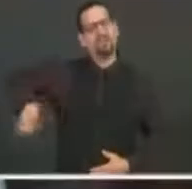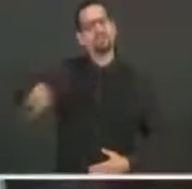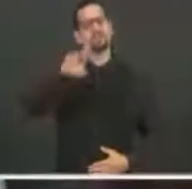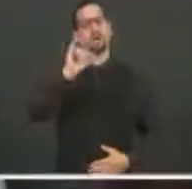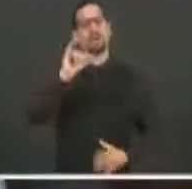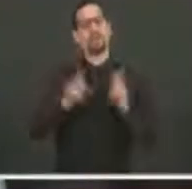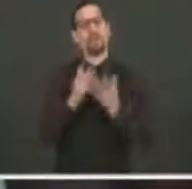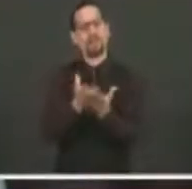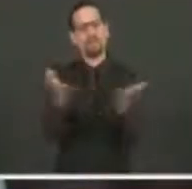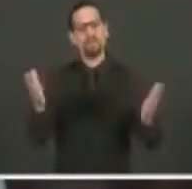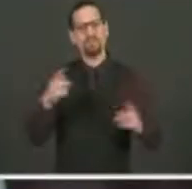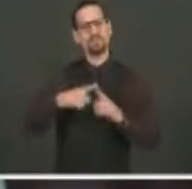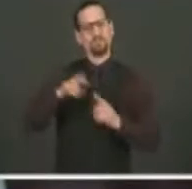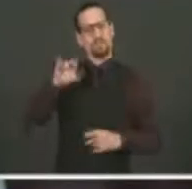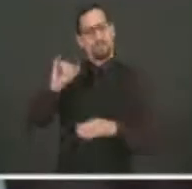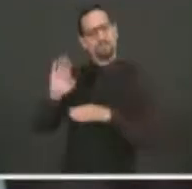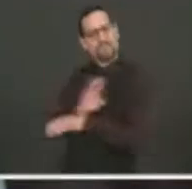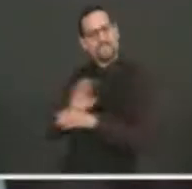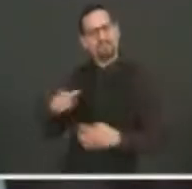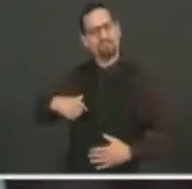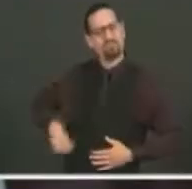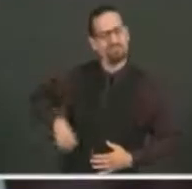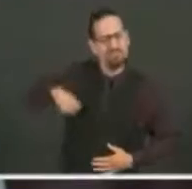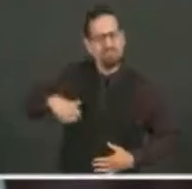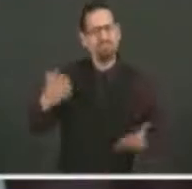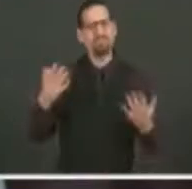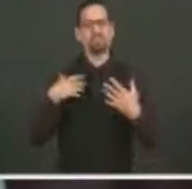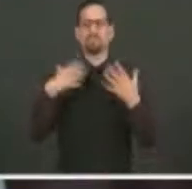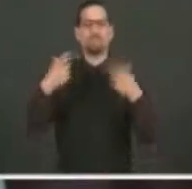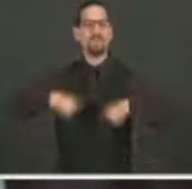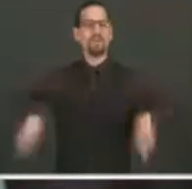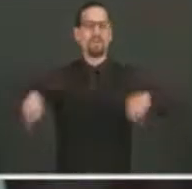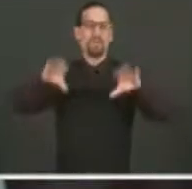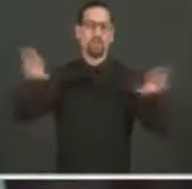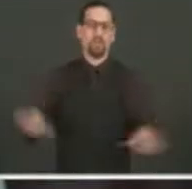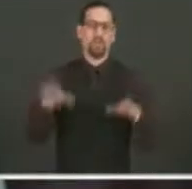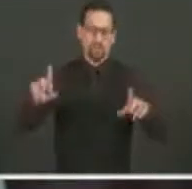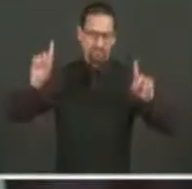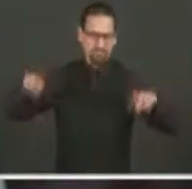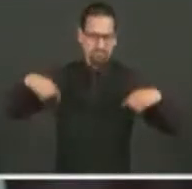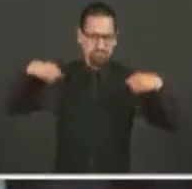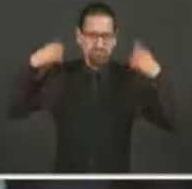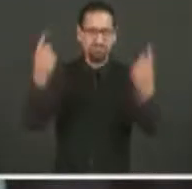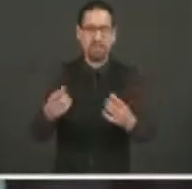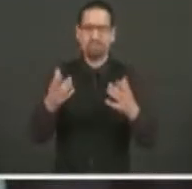COVID. You guys are awesome. Rhode Island is leading the nation